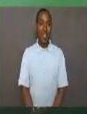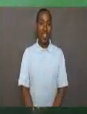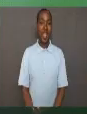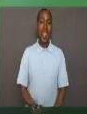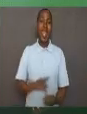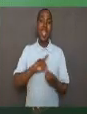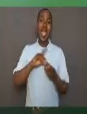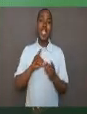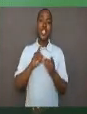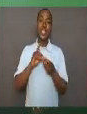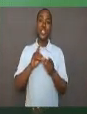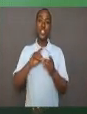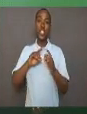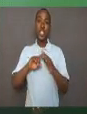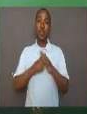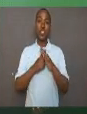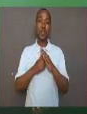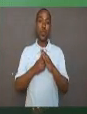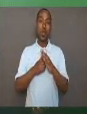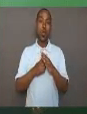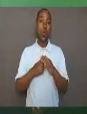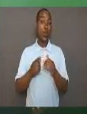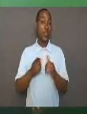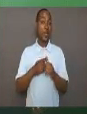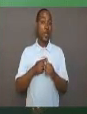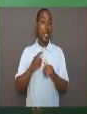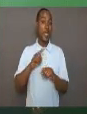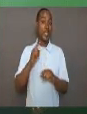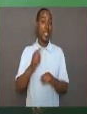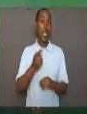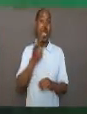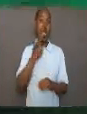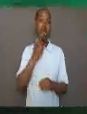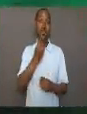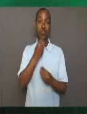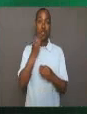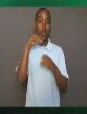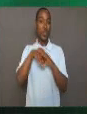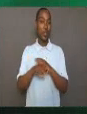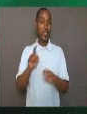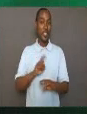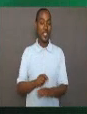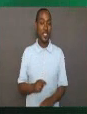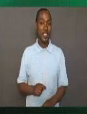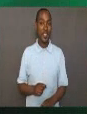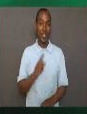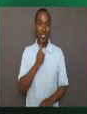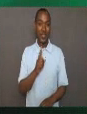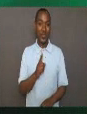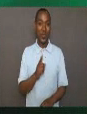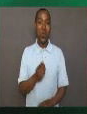Digestion begins shortly after food enters the mouth. When food is